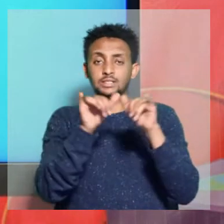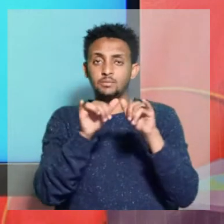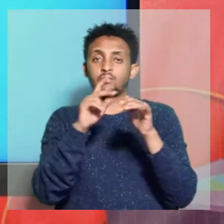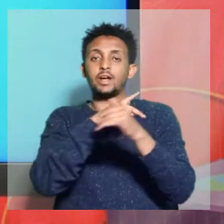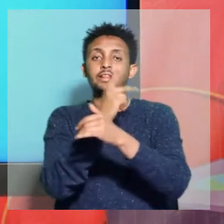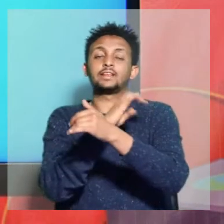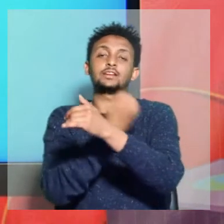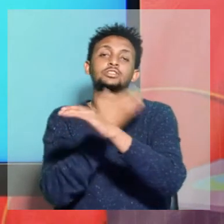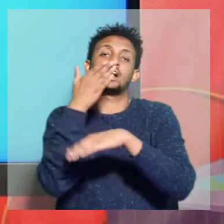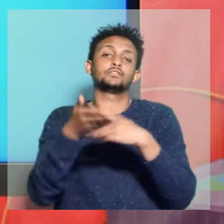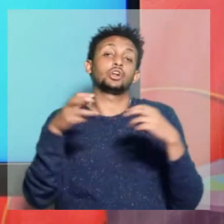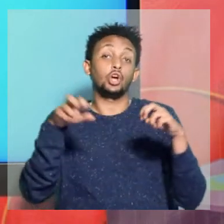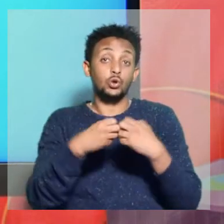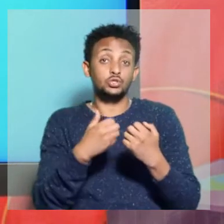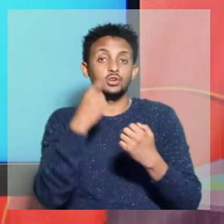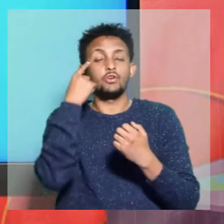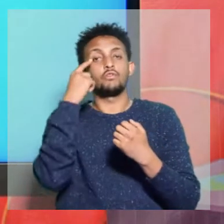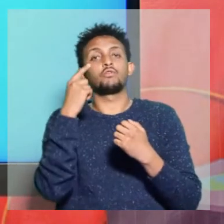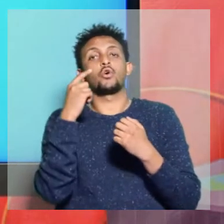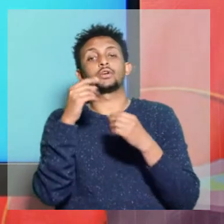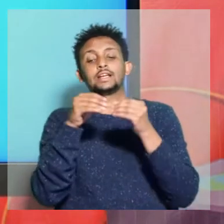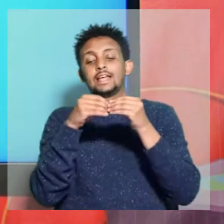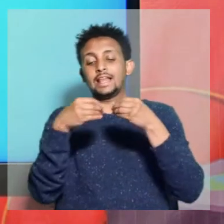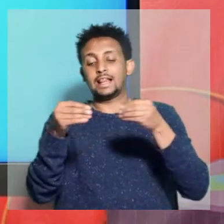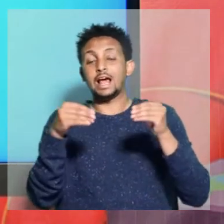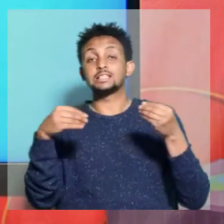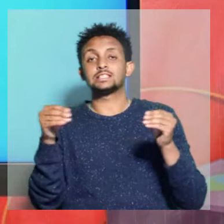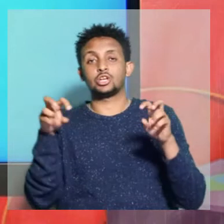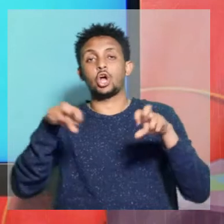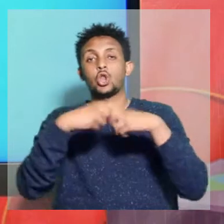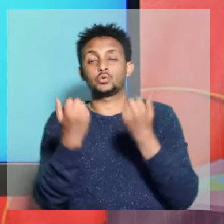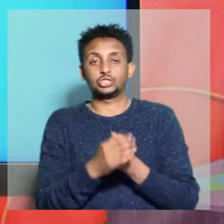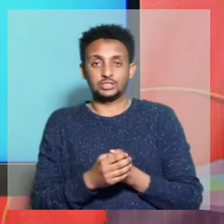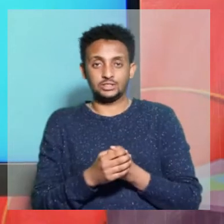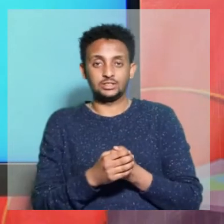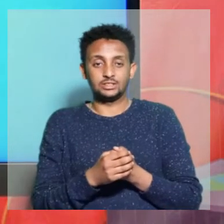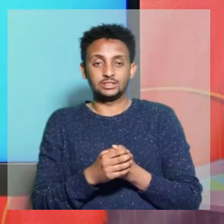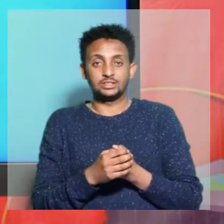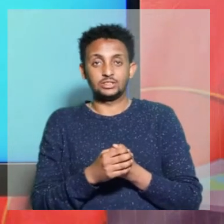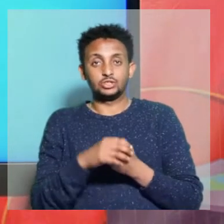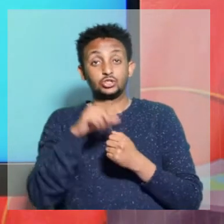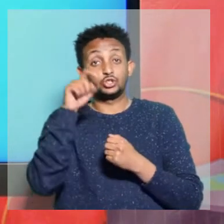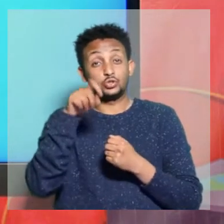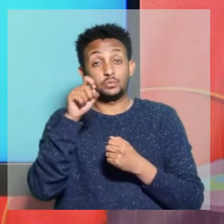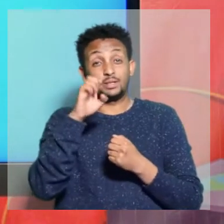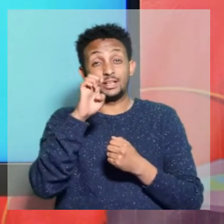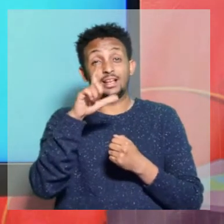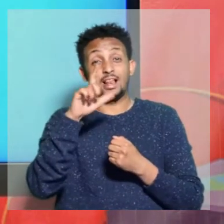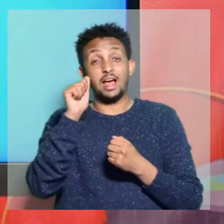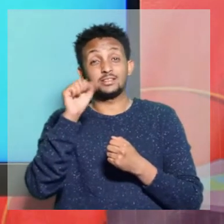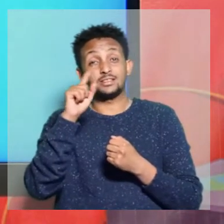of kinetic energy after collision for elastic collision. For elastic collision should be elastic